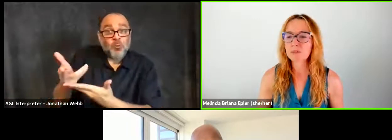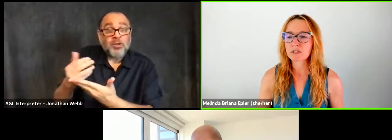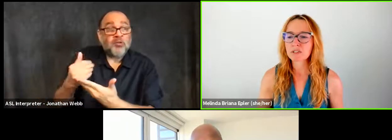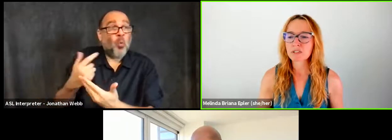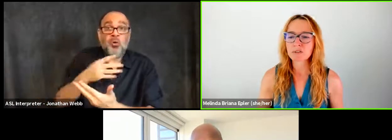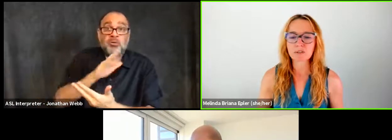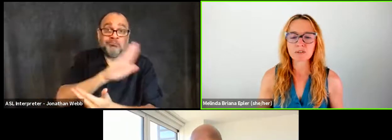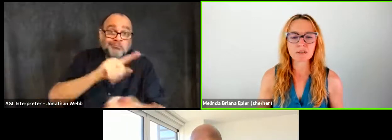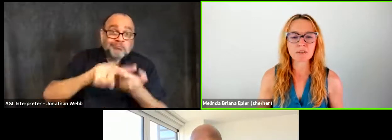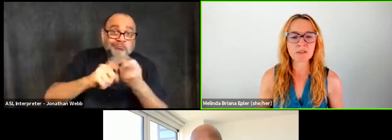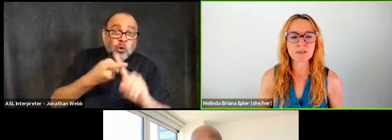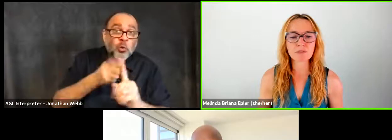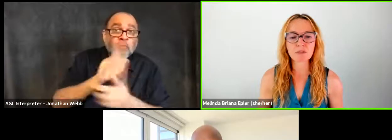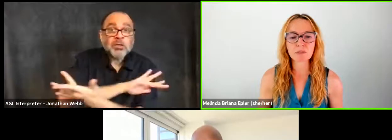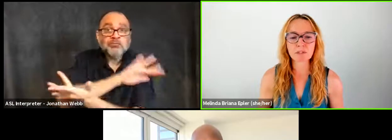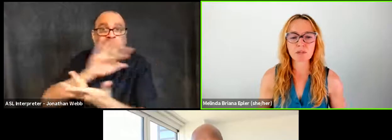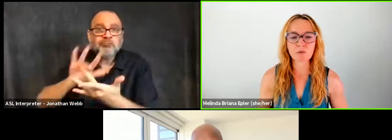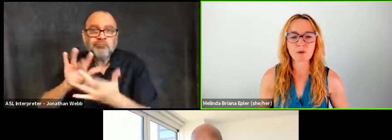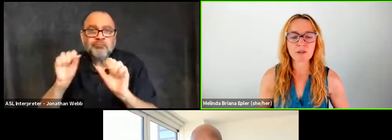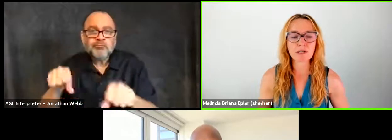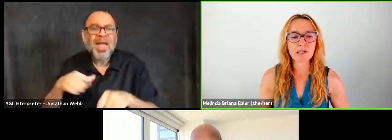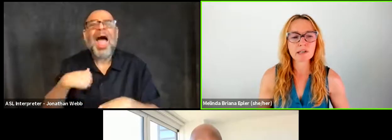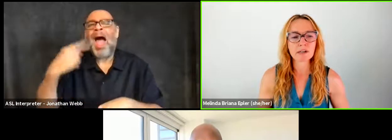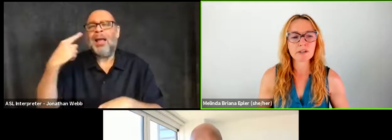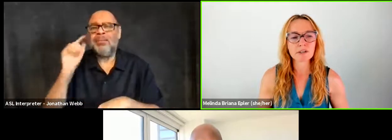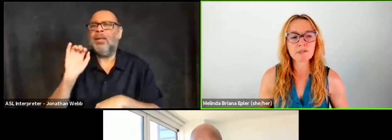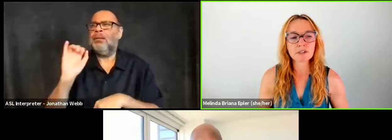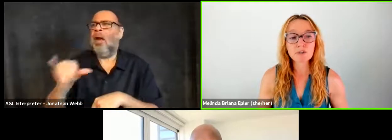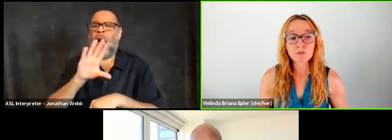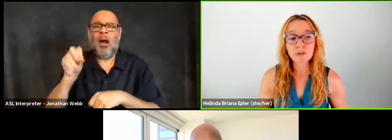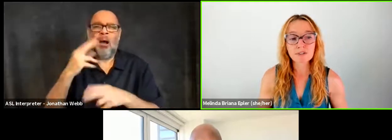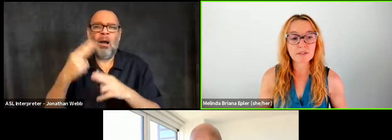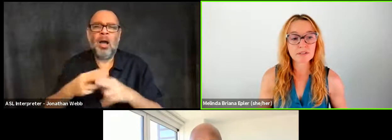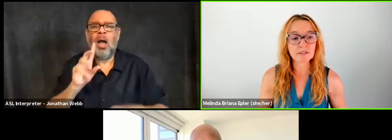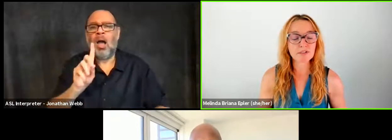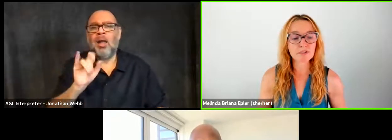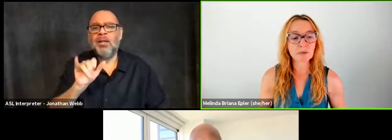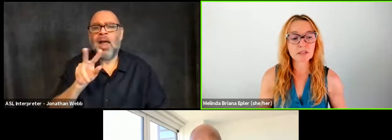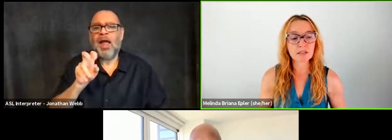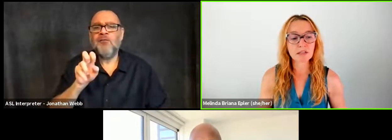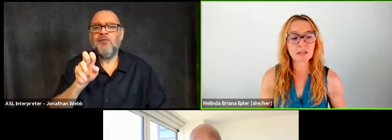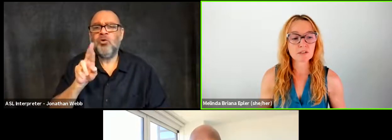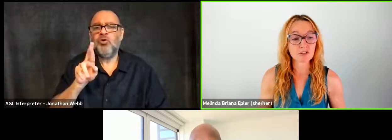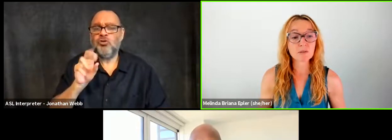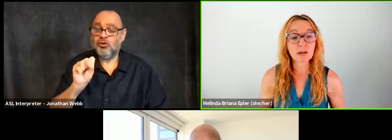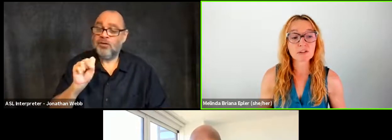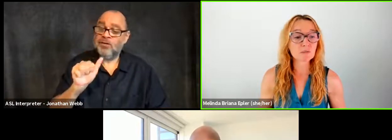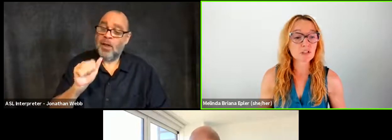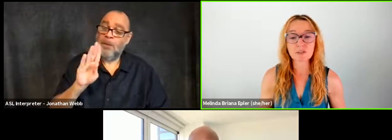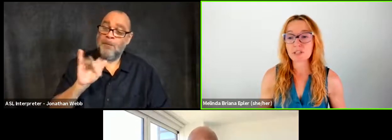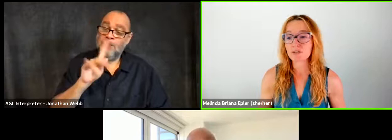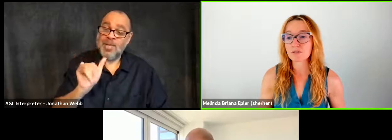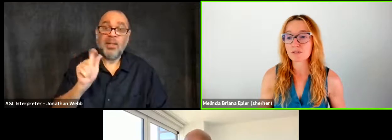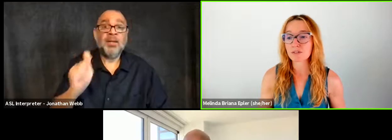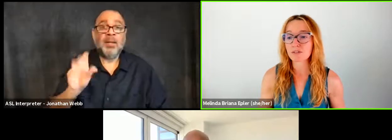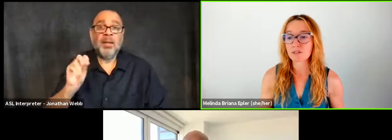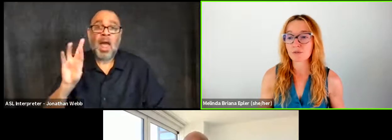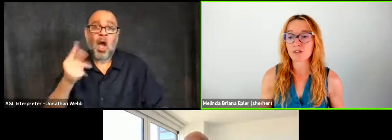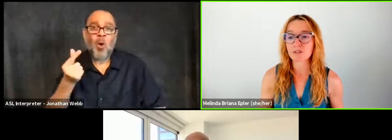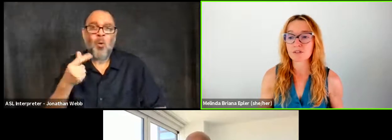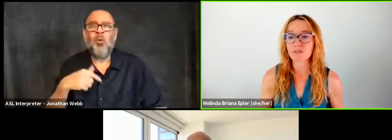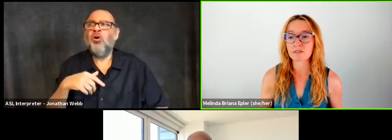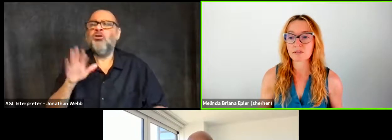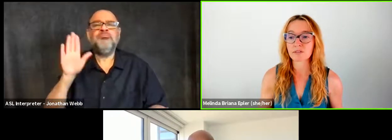maybe somebody on the team can look it up. I think it's diversability.org. Tiffany Yu runs it. She's amazing. And she actually may know the answer to